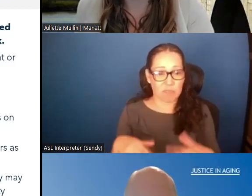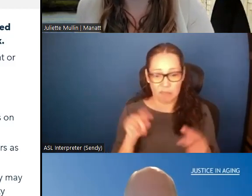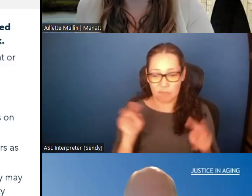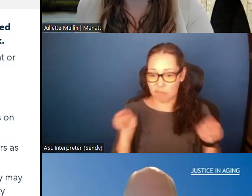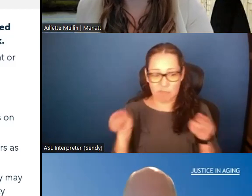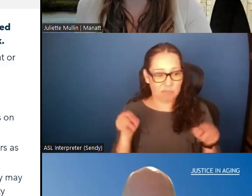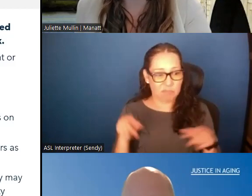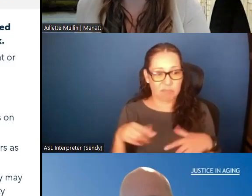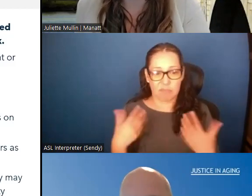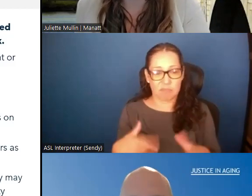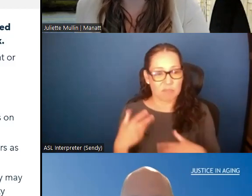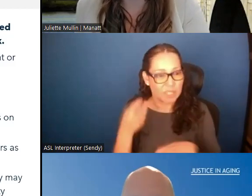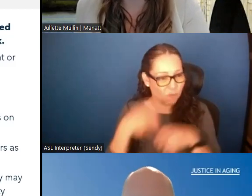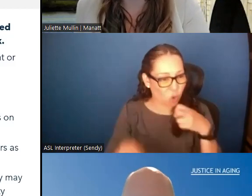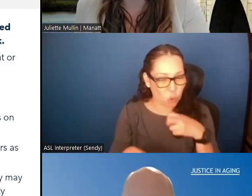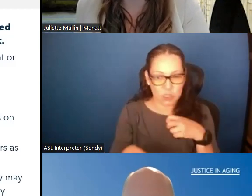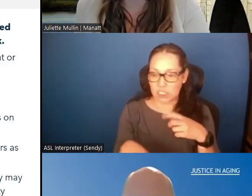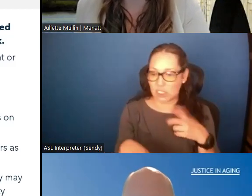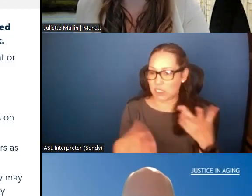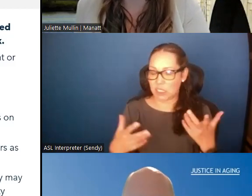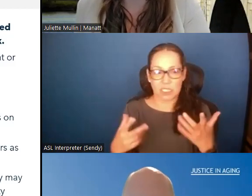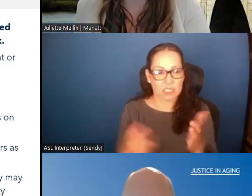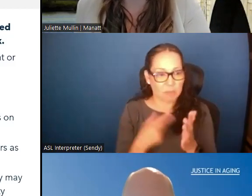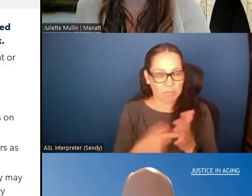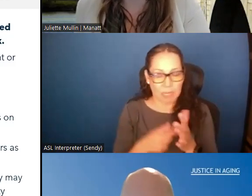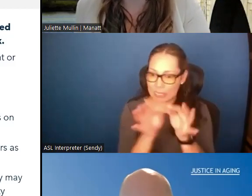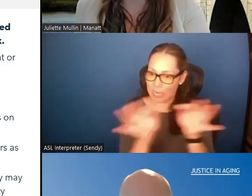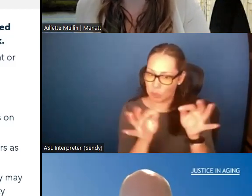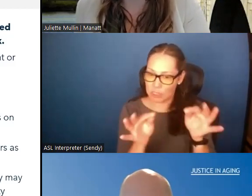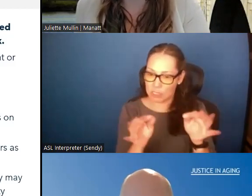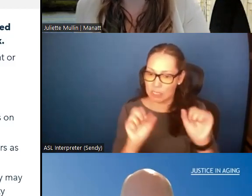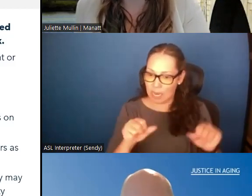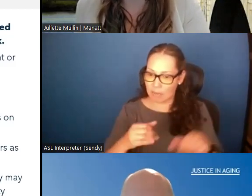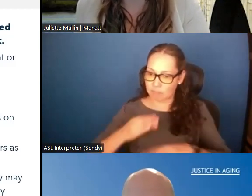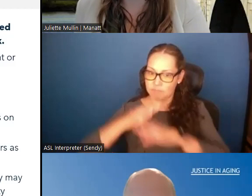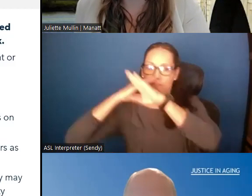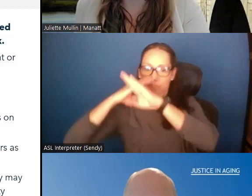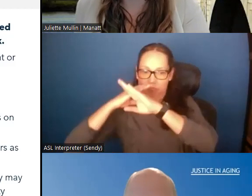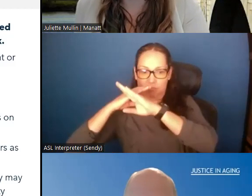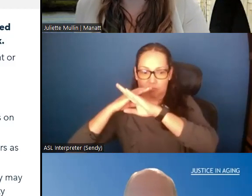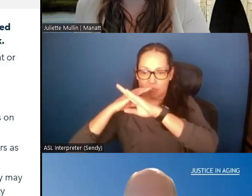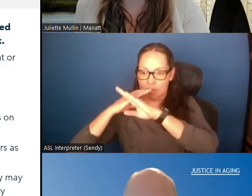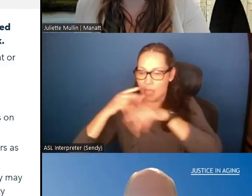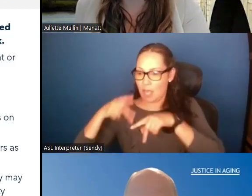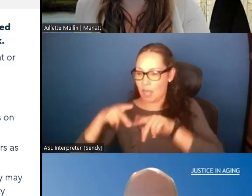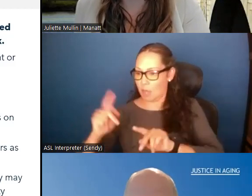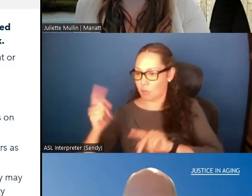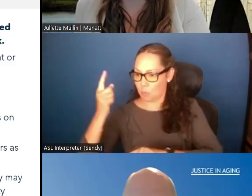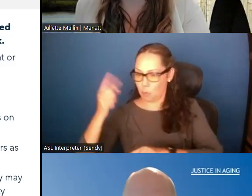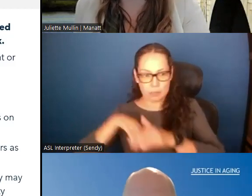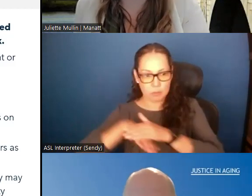these situations, it might get in the way of allowing someone to